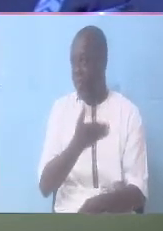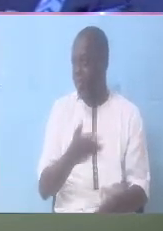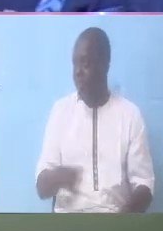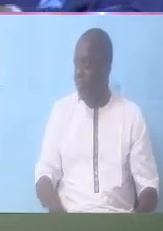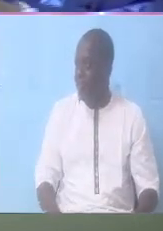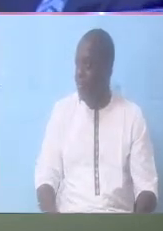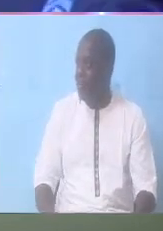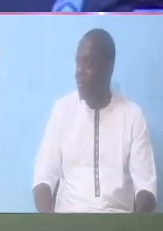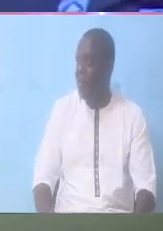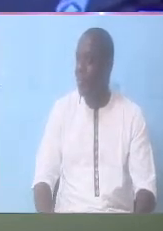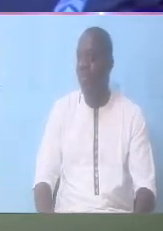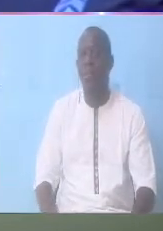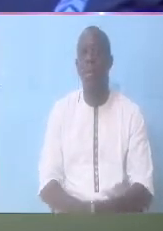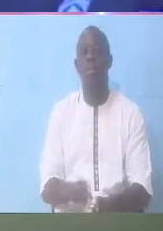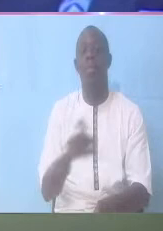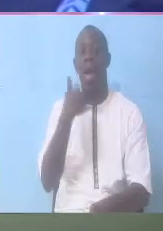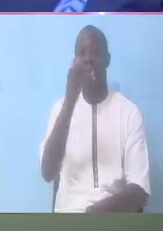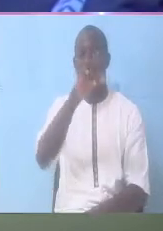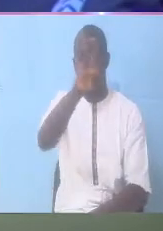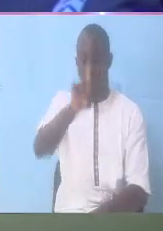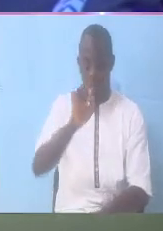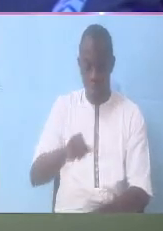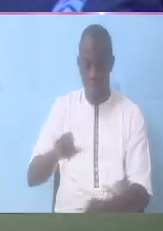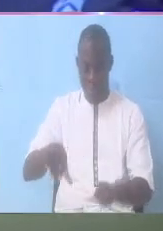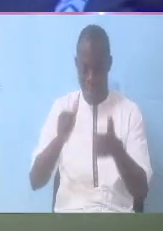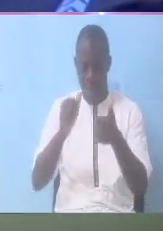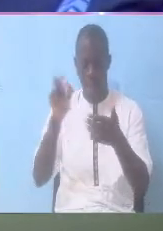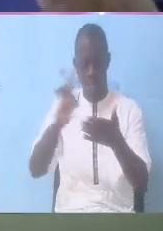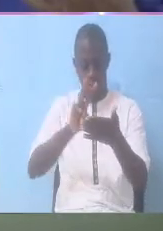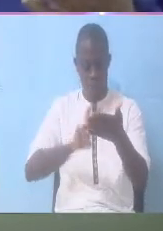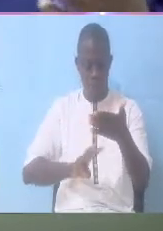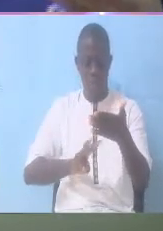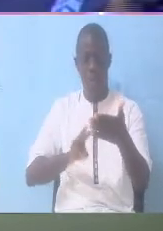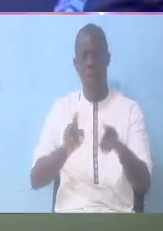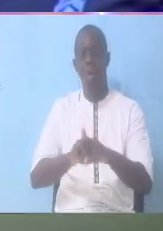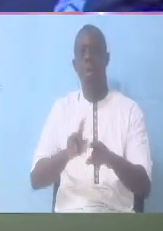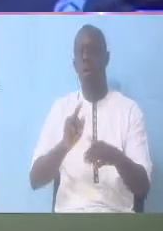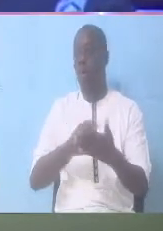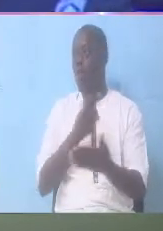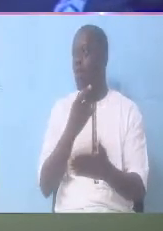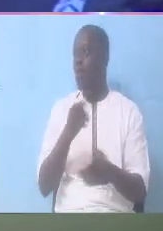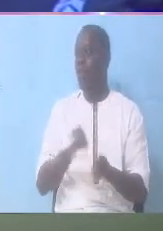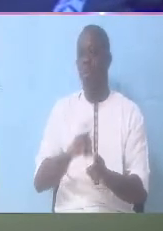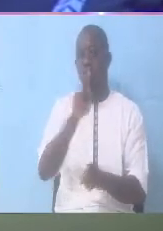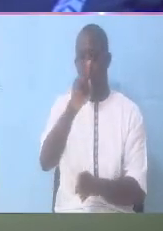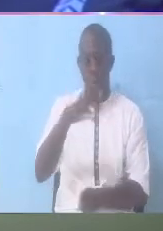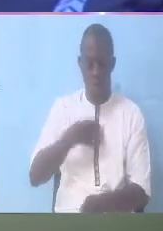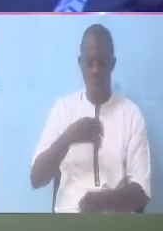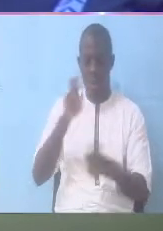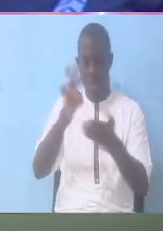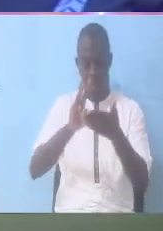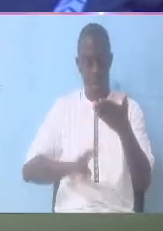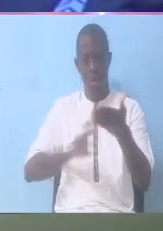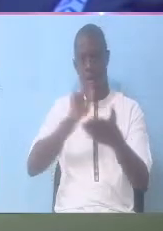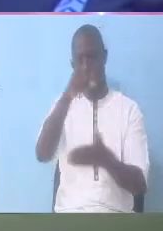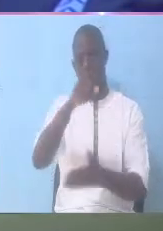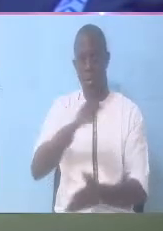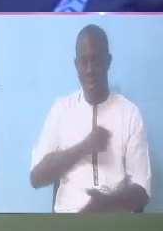So may I start reading them out? Yes, sir. Or maybe you want to read it out yourself.